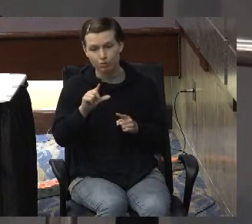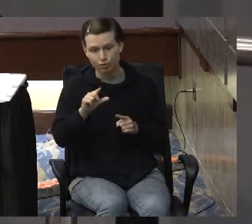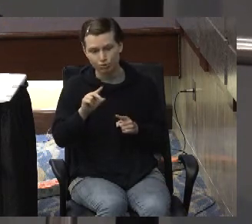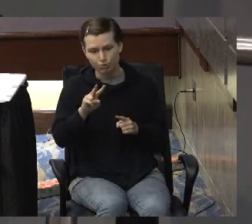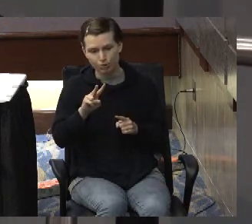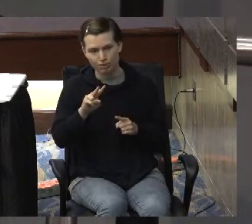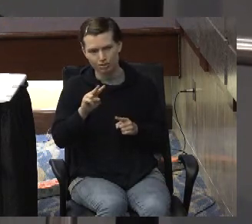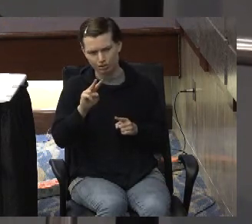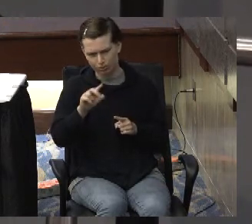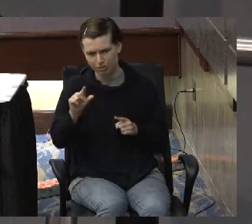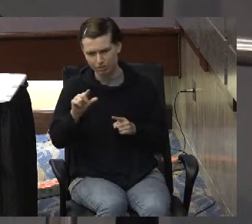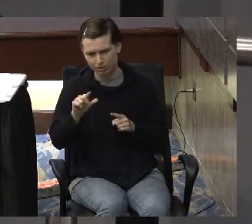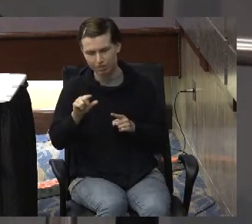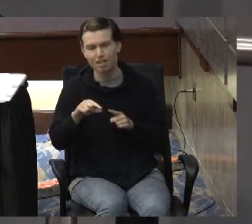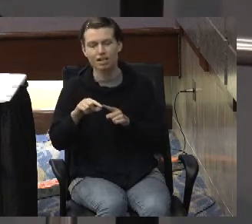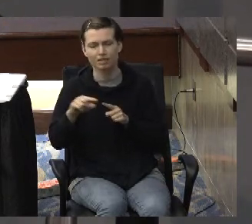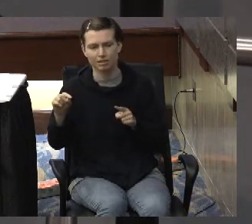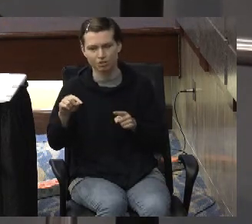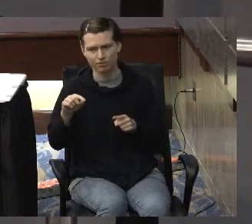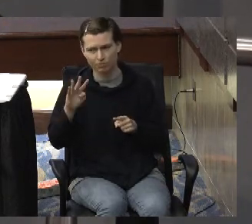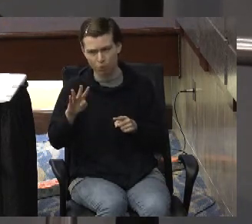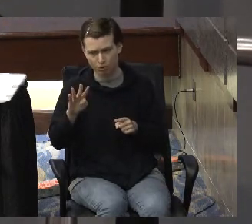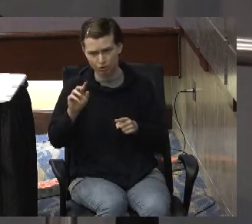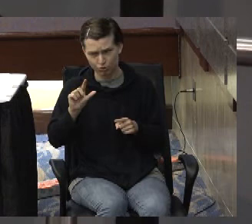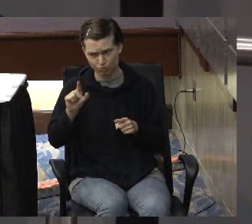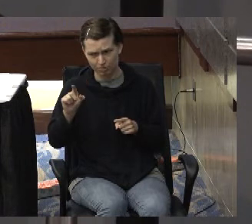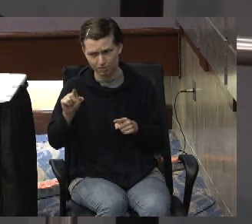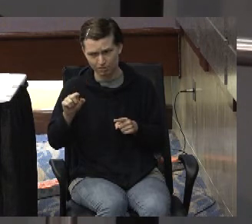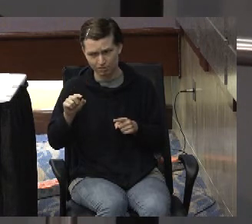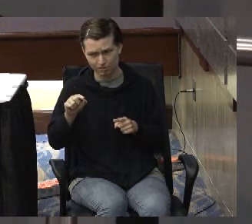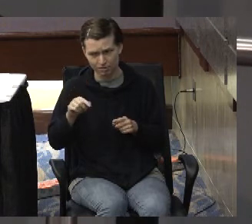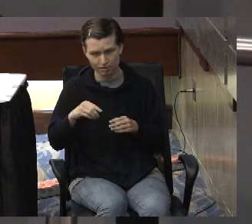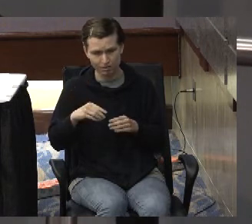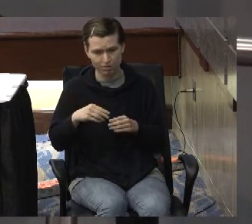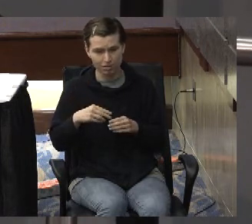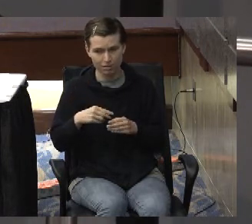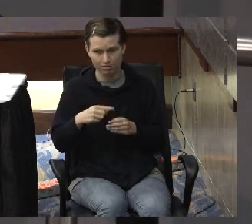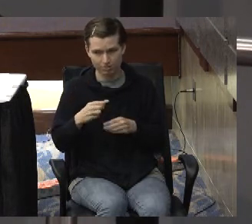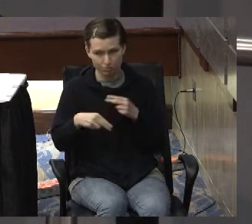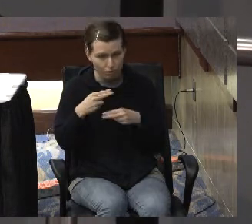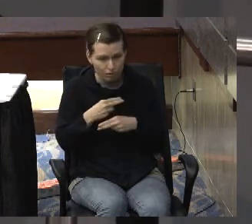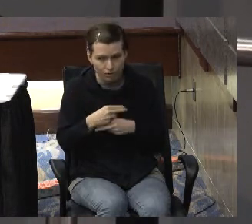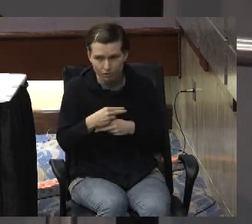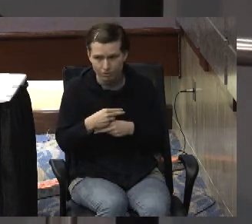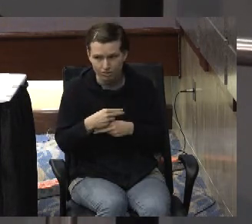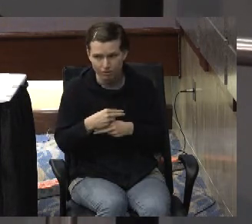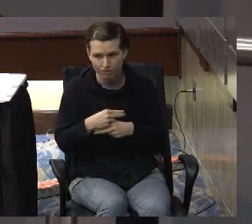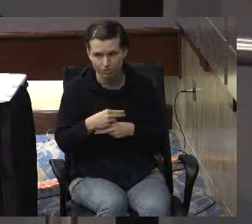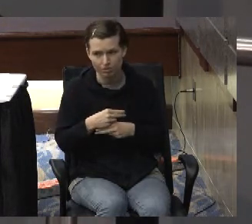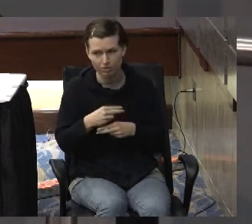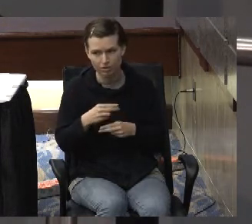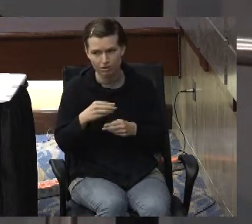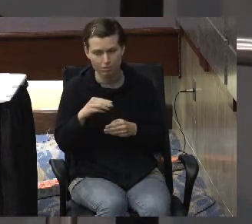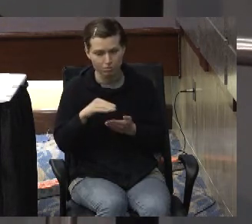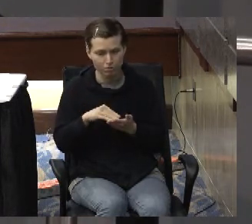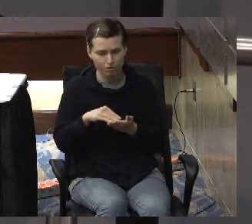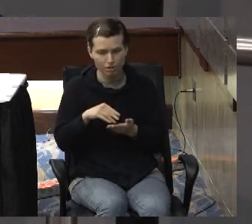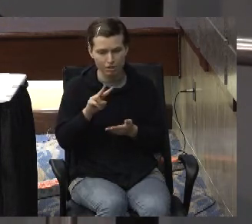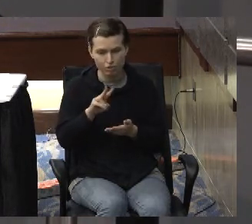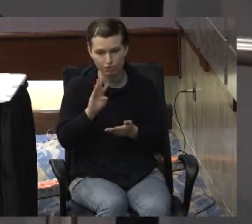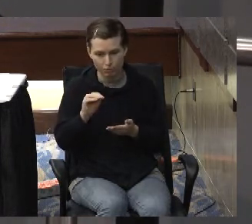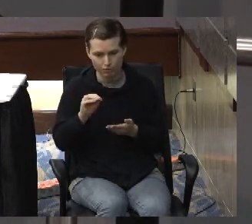2021-491, the Universal Code Council recommendation that we begin to put 240